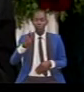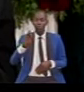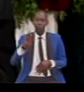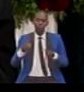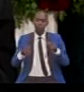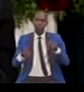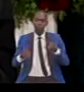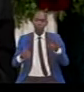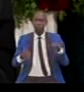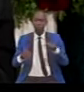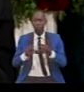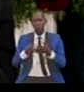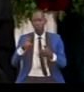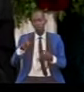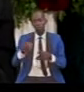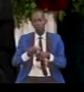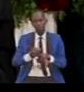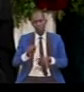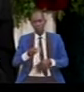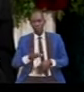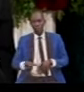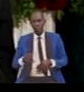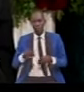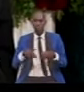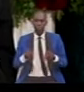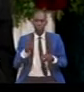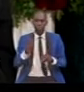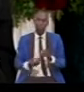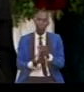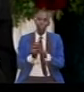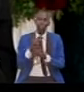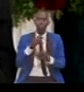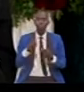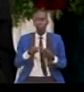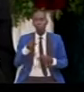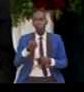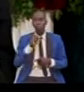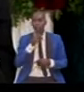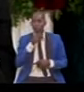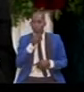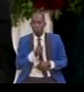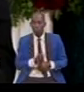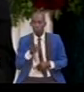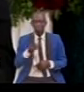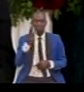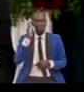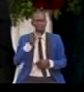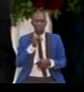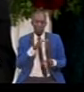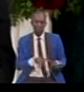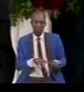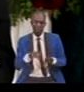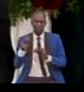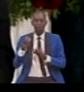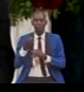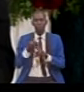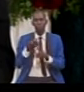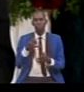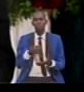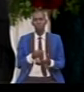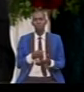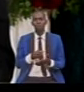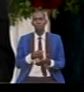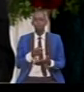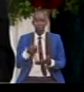go, and when he is old, he will not depart from it. There,